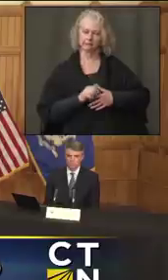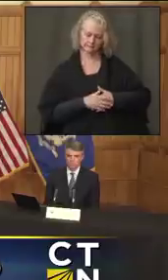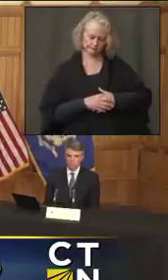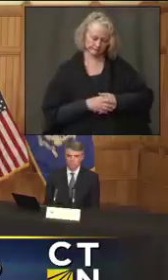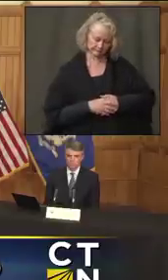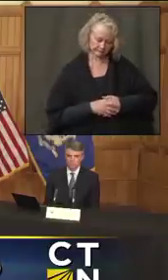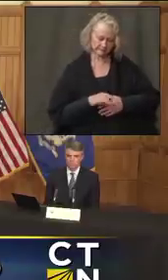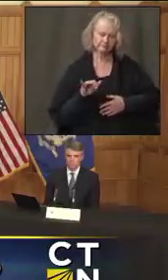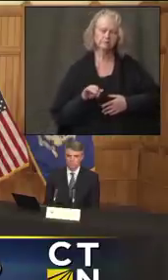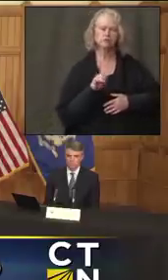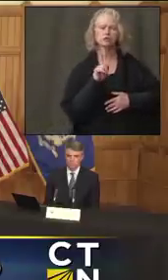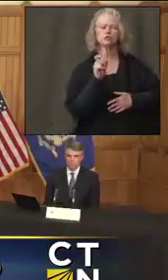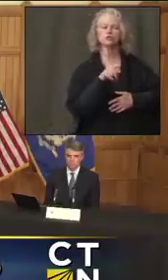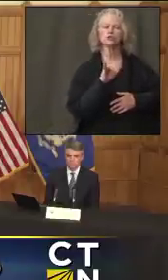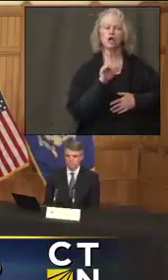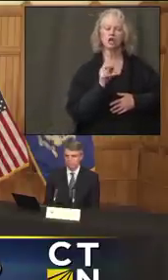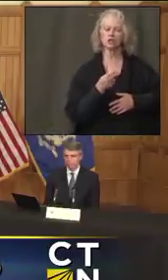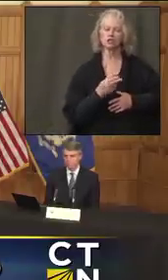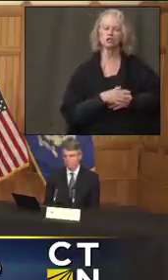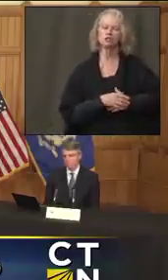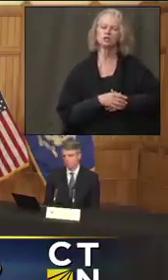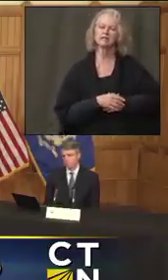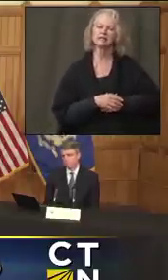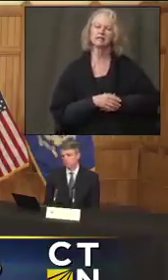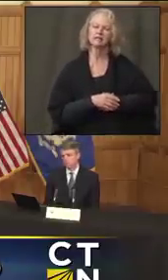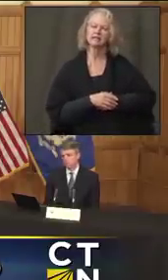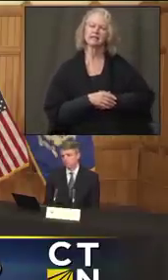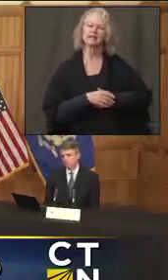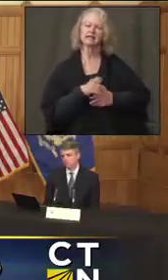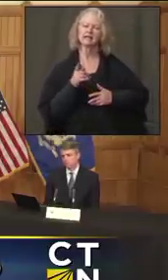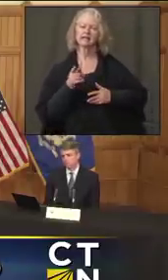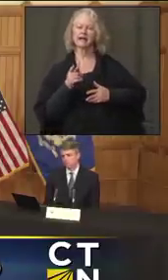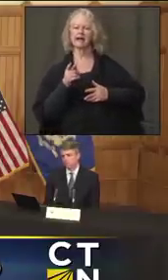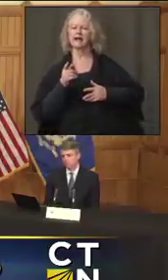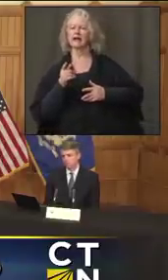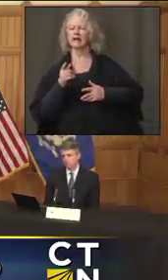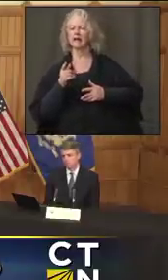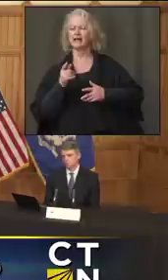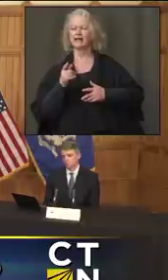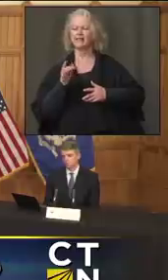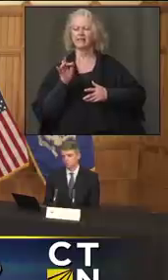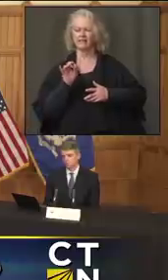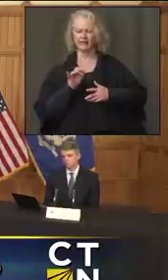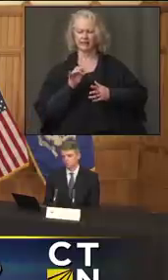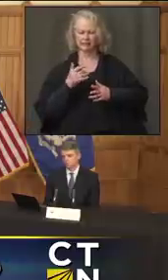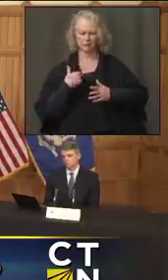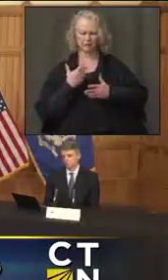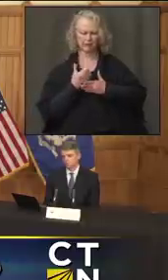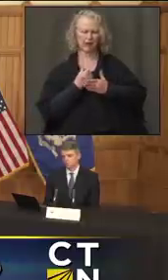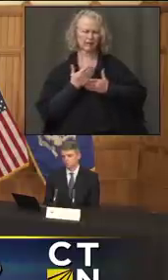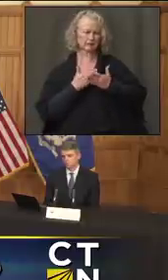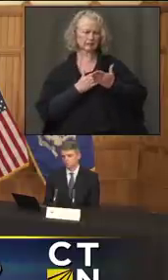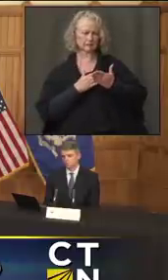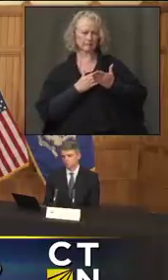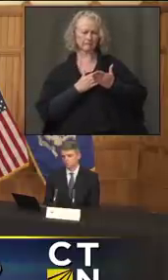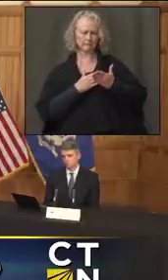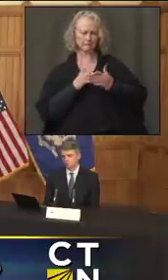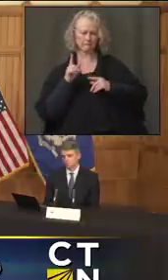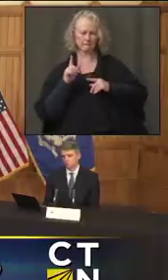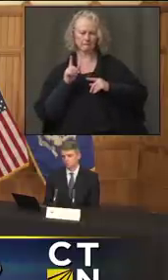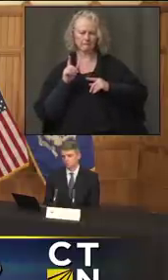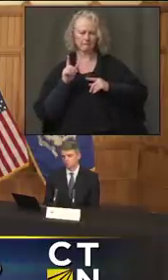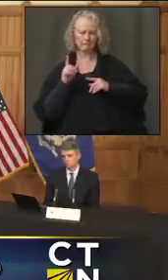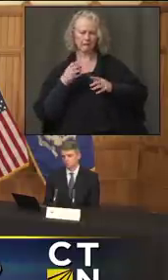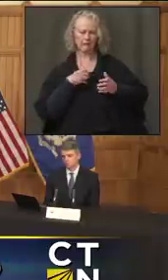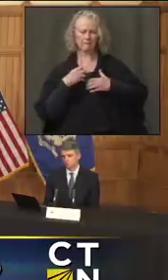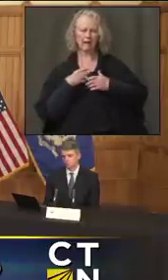This one's for Josh. It's a variation on Christine and Keith. We've got some complaints from home health